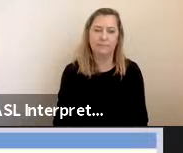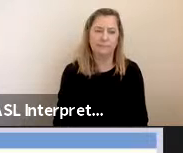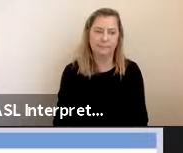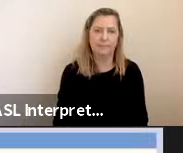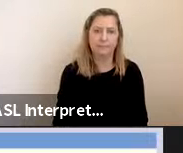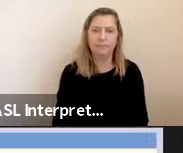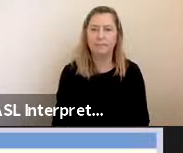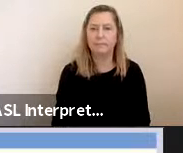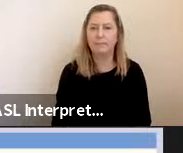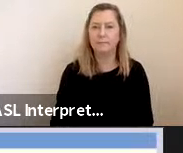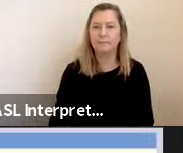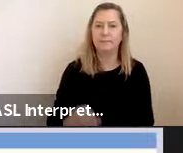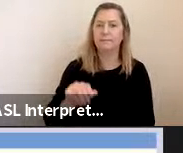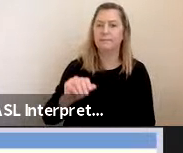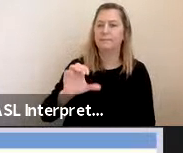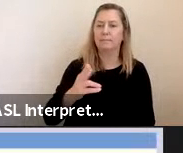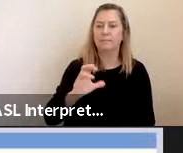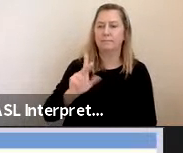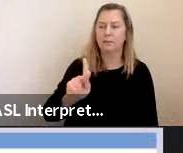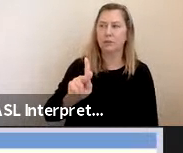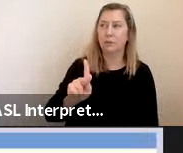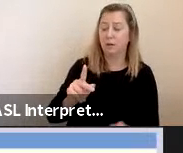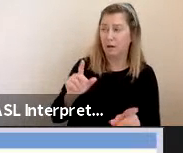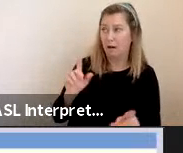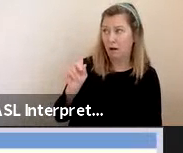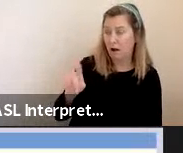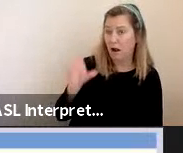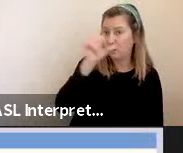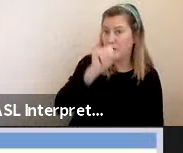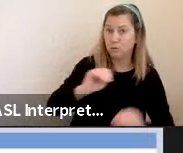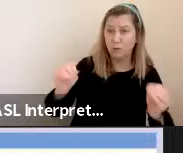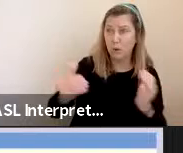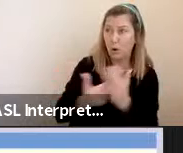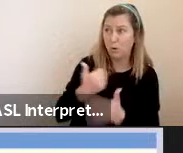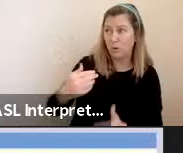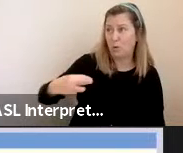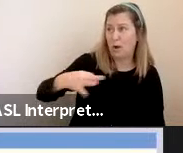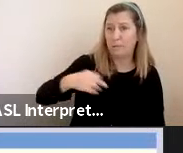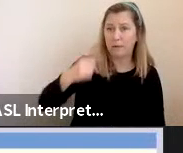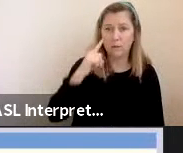I'm assuming there are no new applications for lettuce vendors.